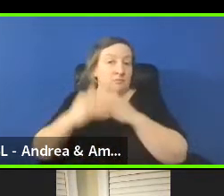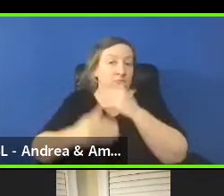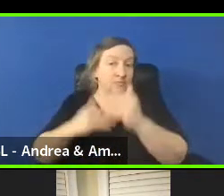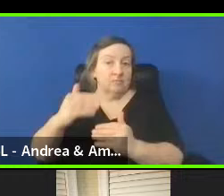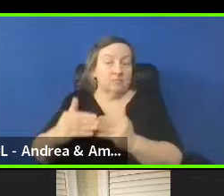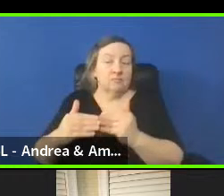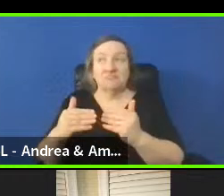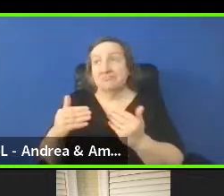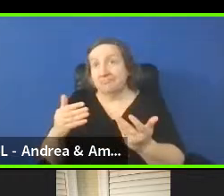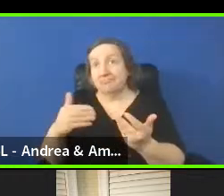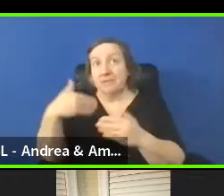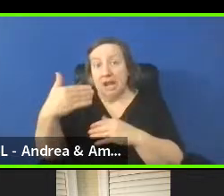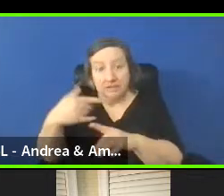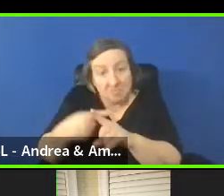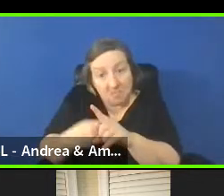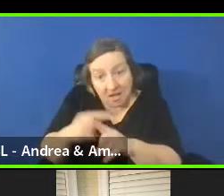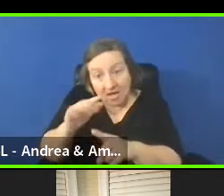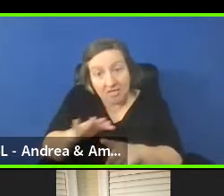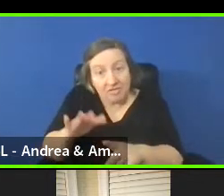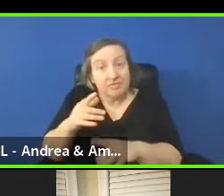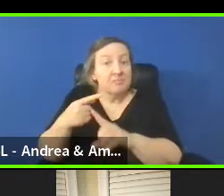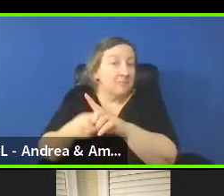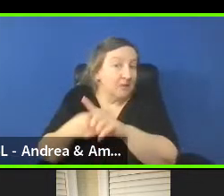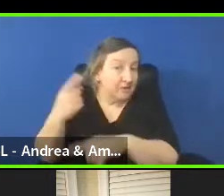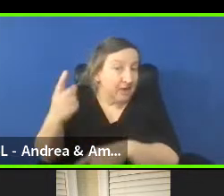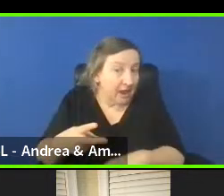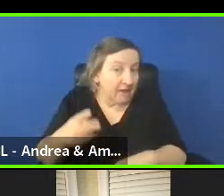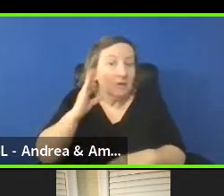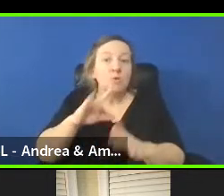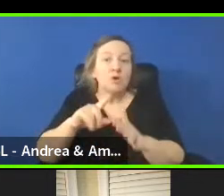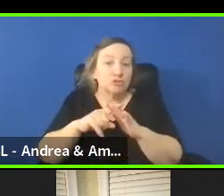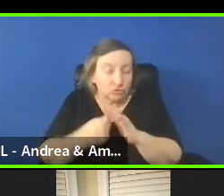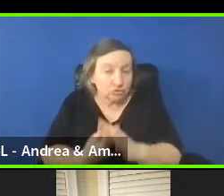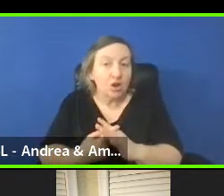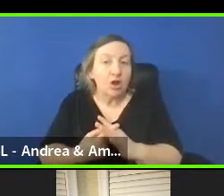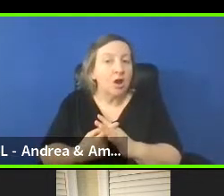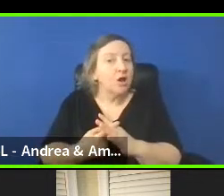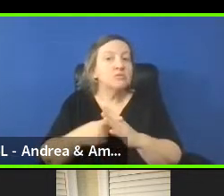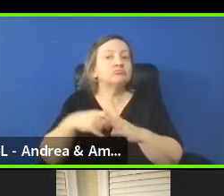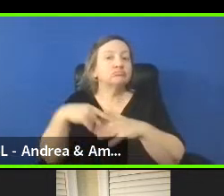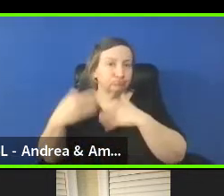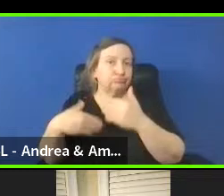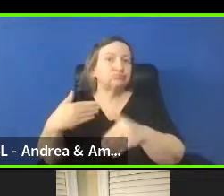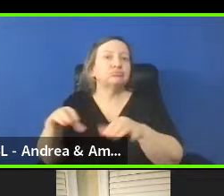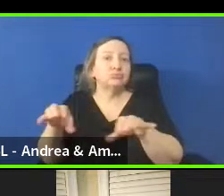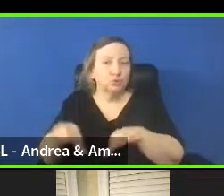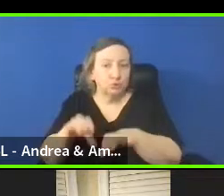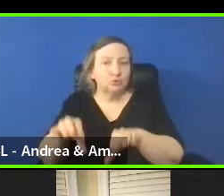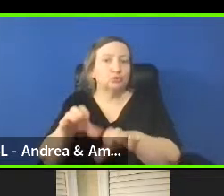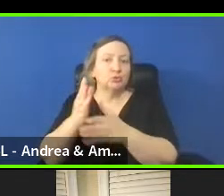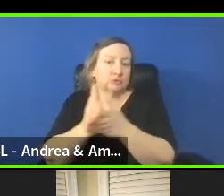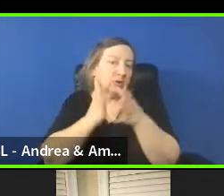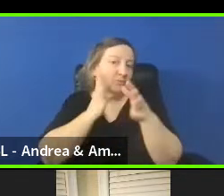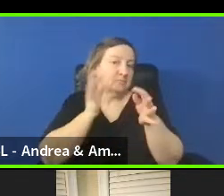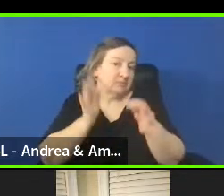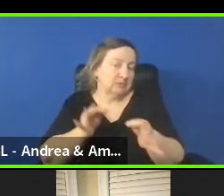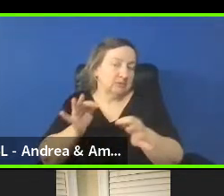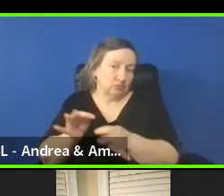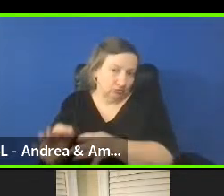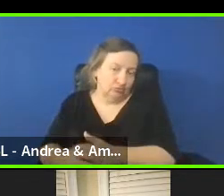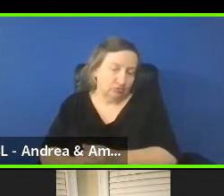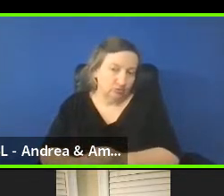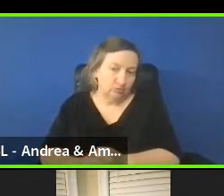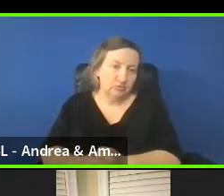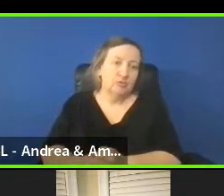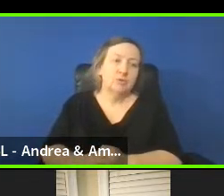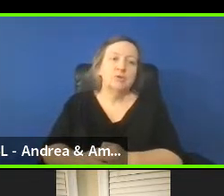within the next month to month and a half of starting to roll some of these decisions out